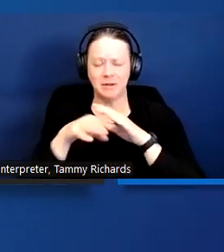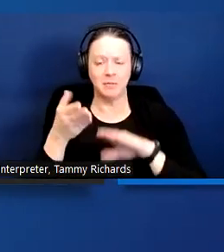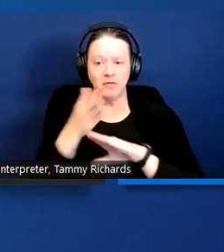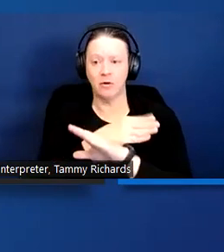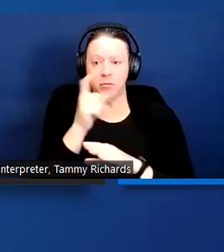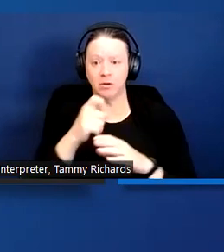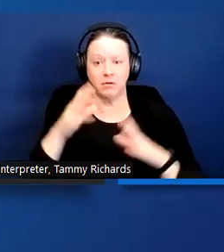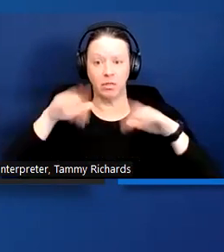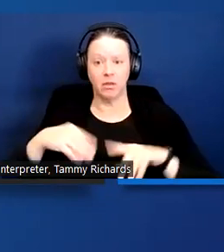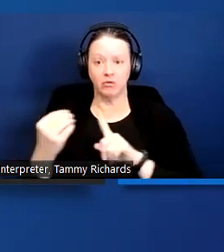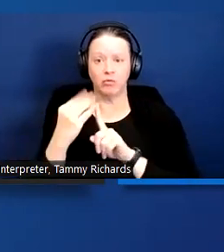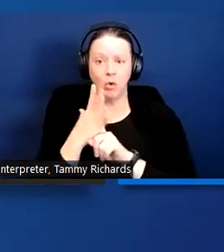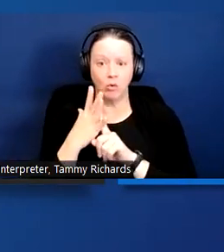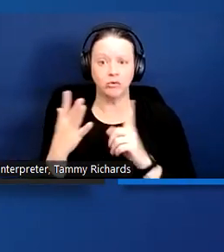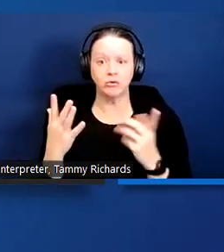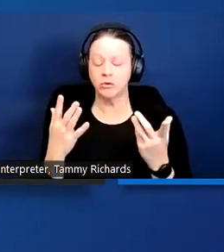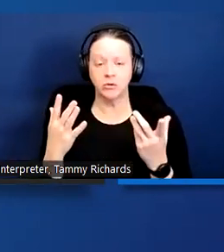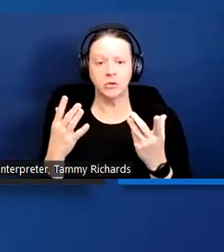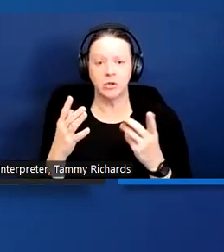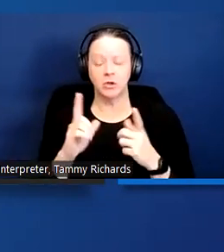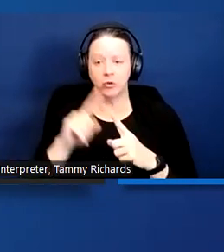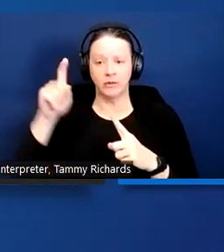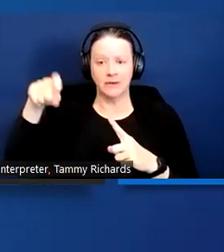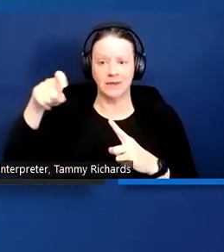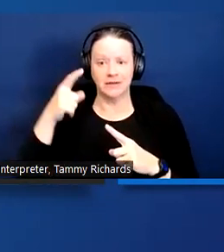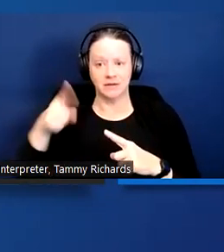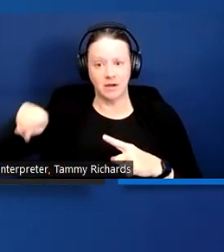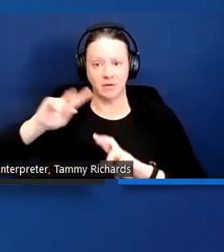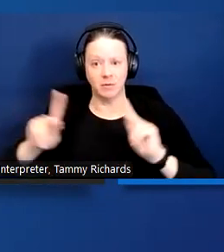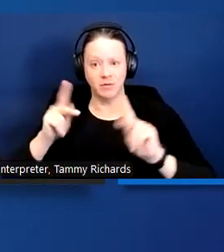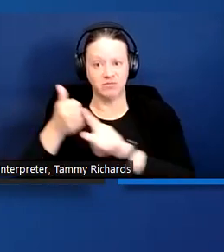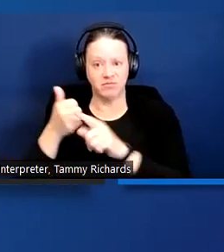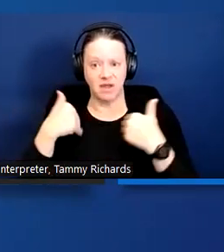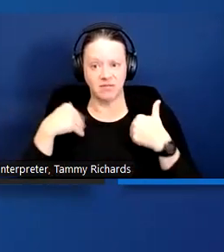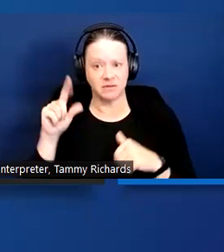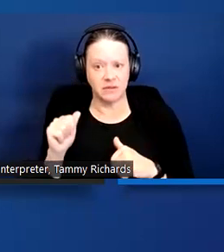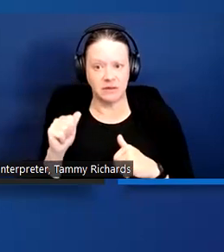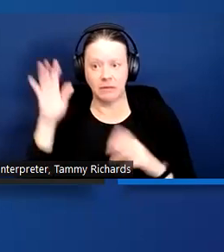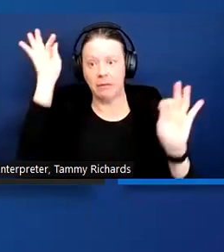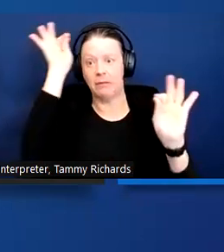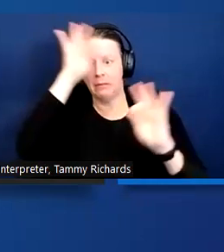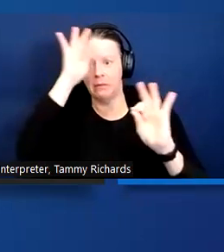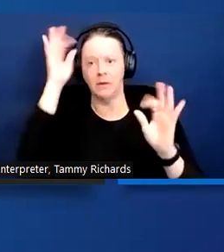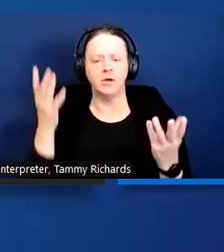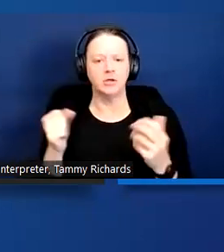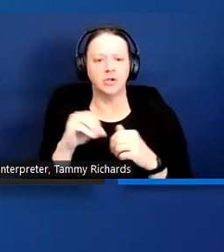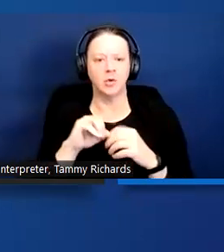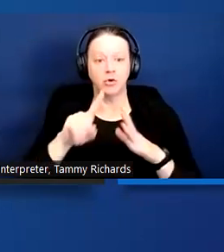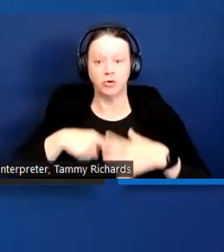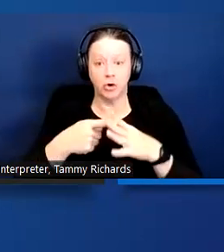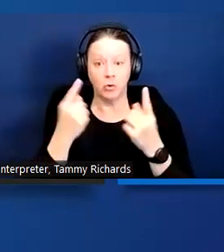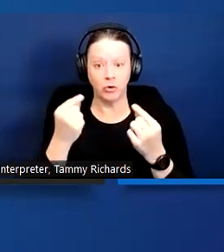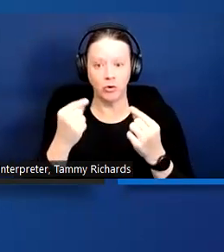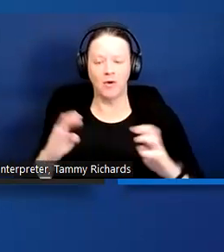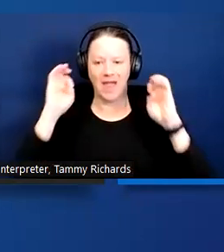truly been exposed to the needs of those with disabilities. So usually the starting point is